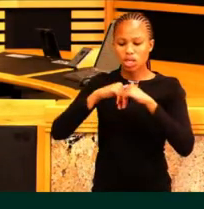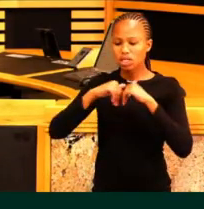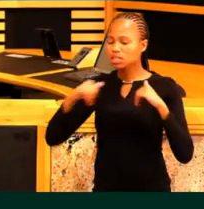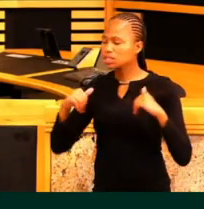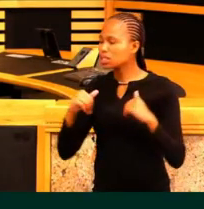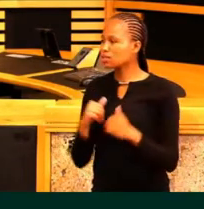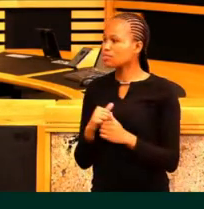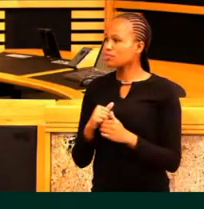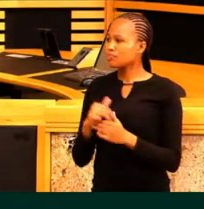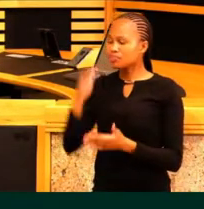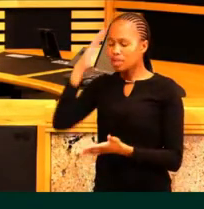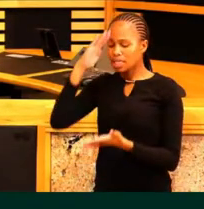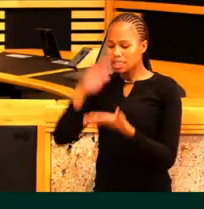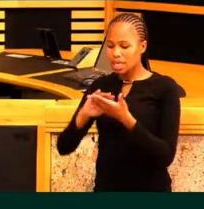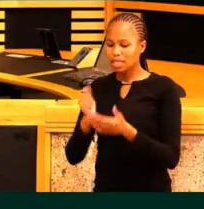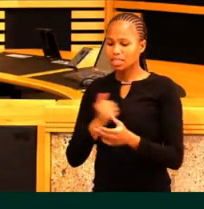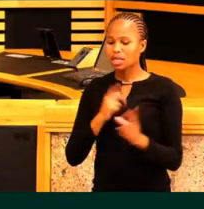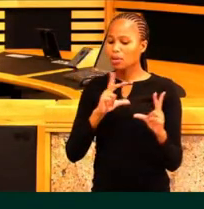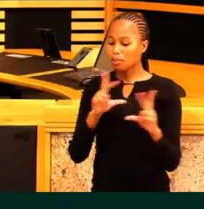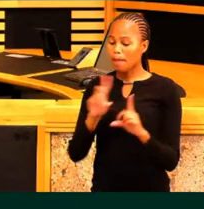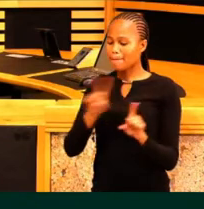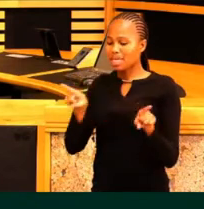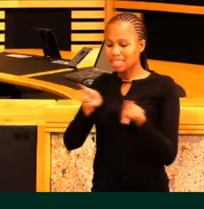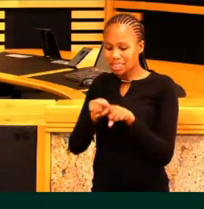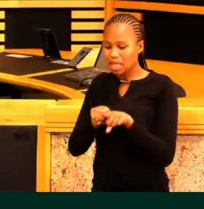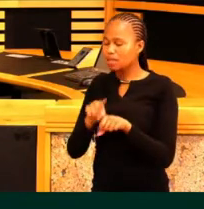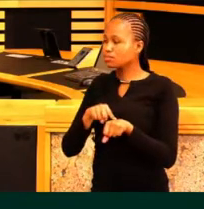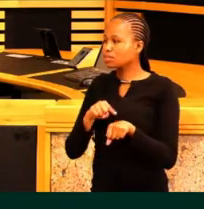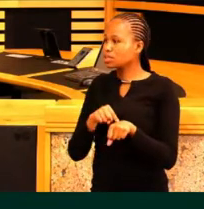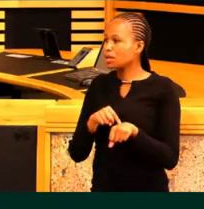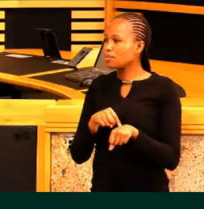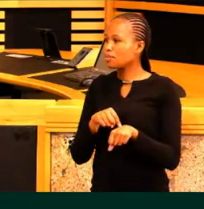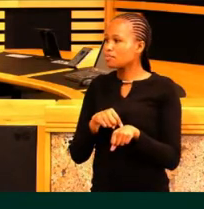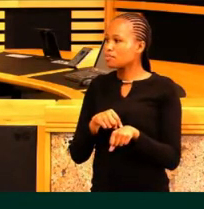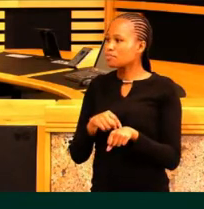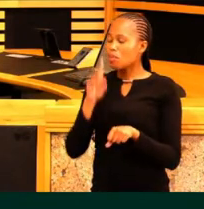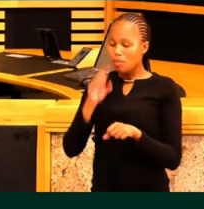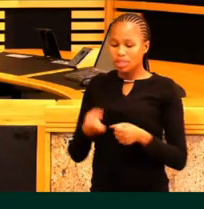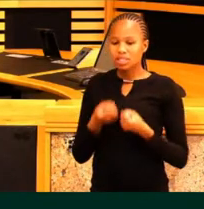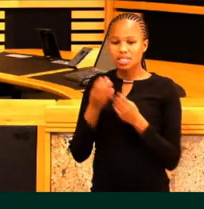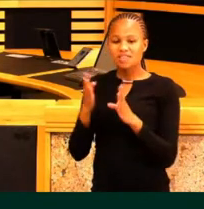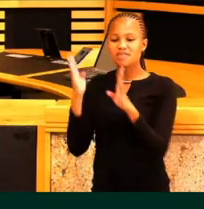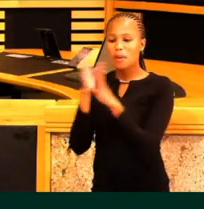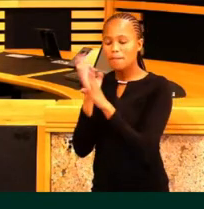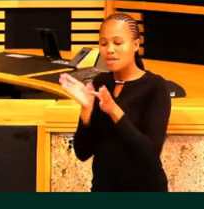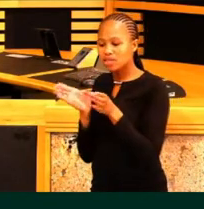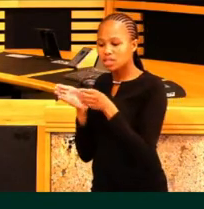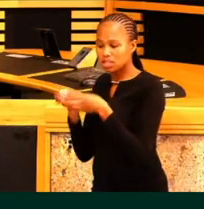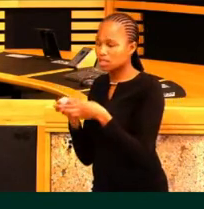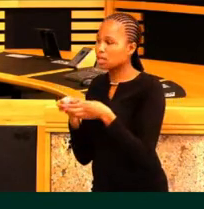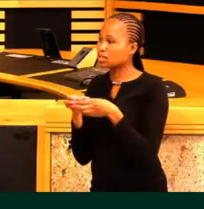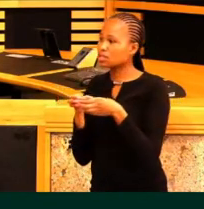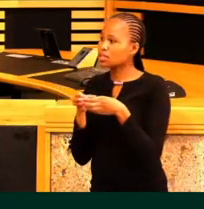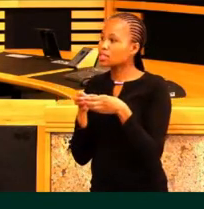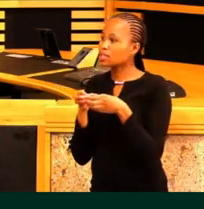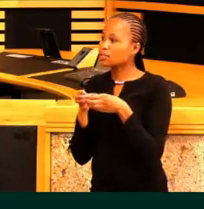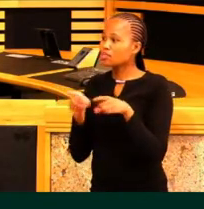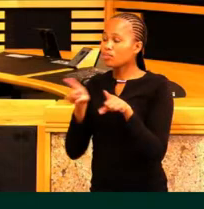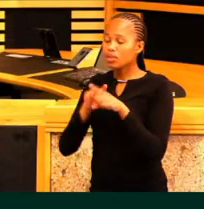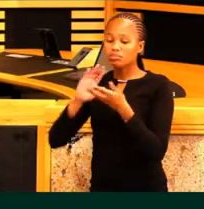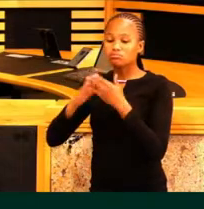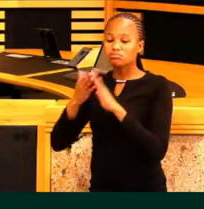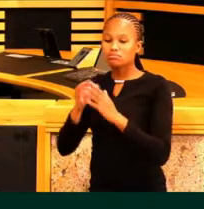deficiency with our people but at the same time appeal to the private sector we're not going to change this economy as you are saying